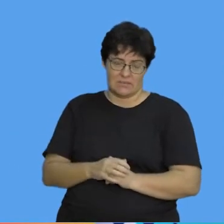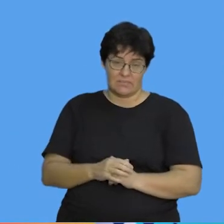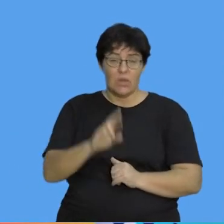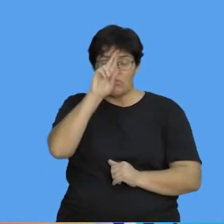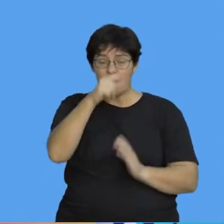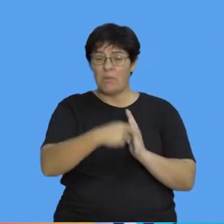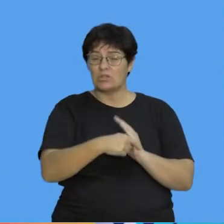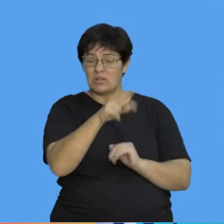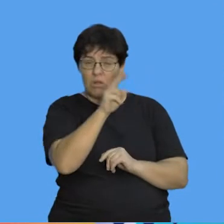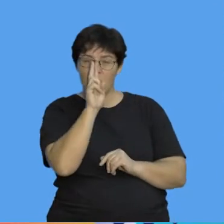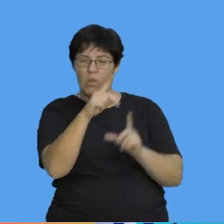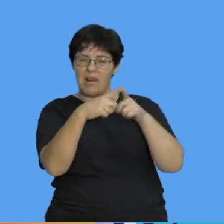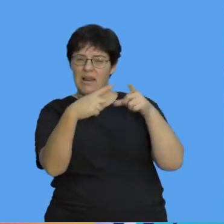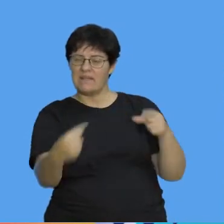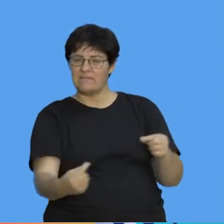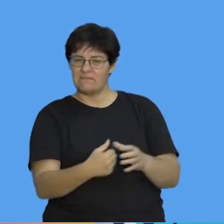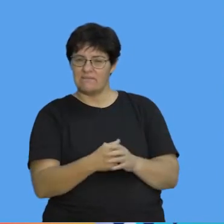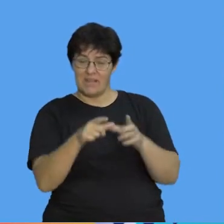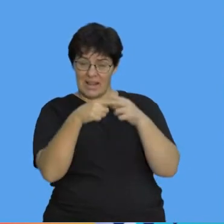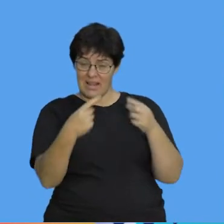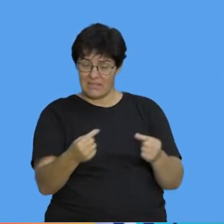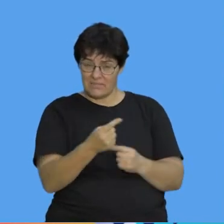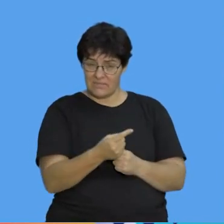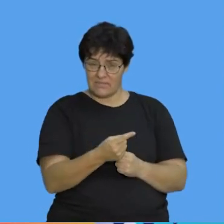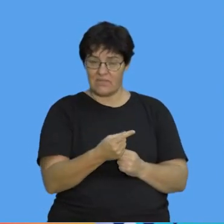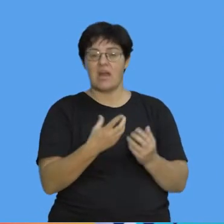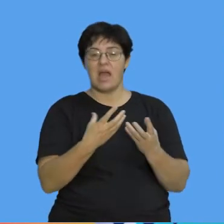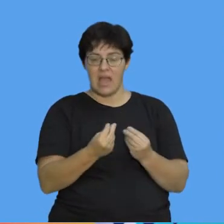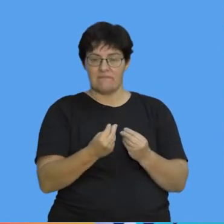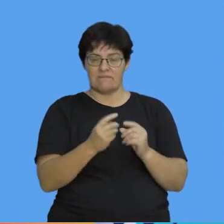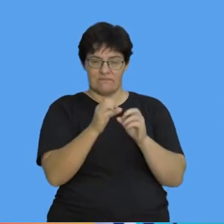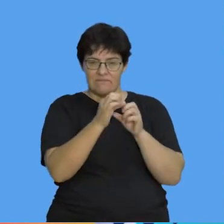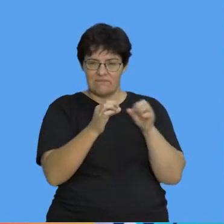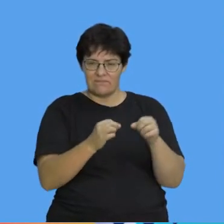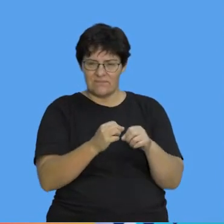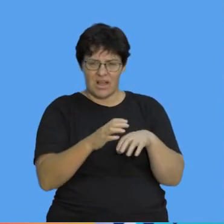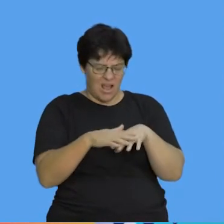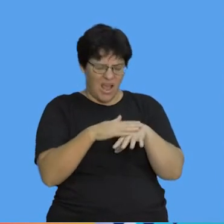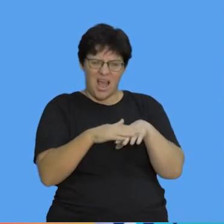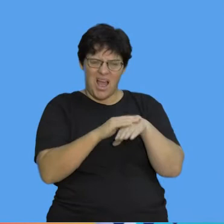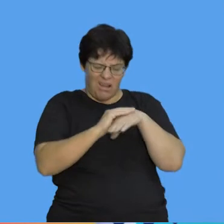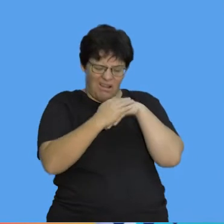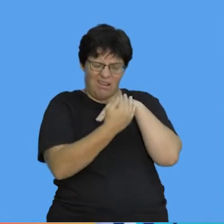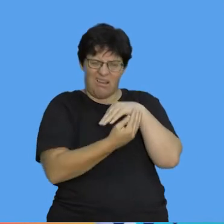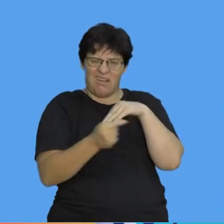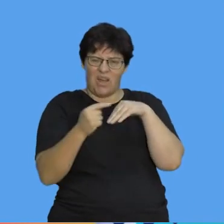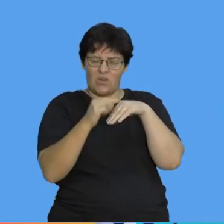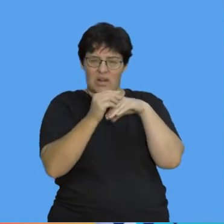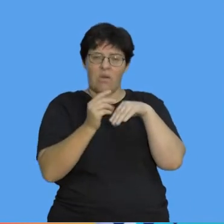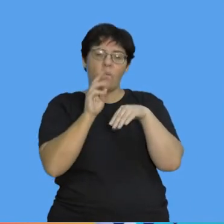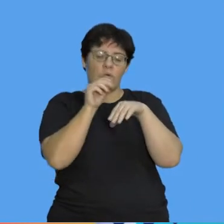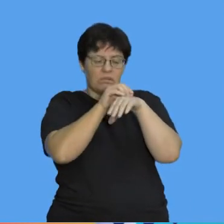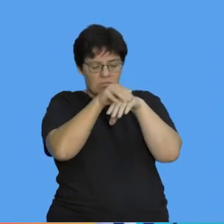if you can remember on your module when we looked at leaves, leaves have a cuticle, like a